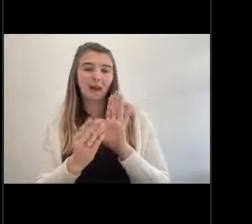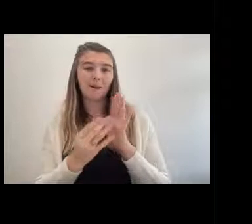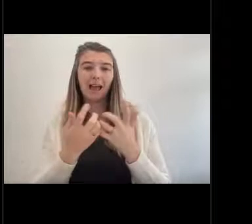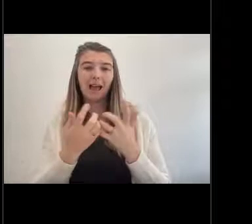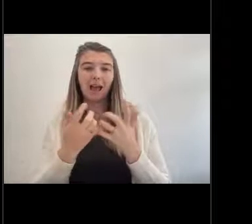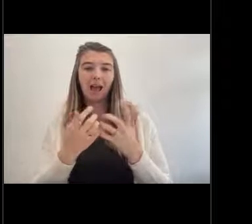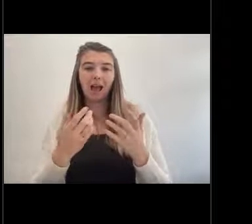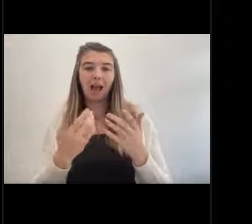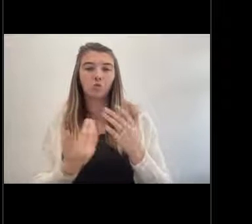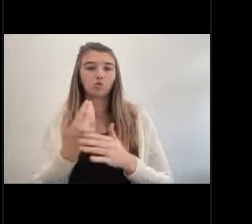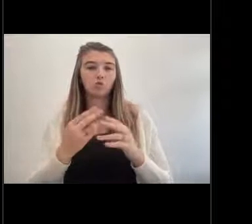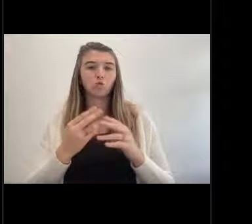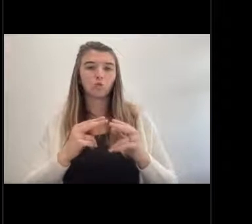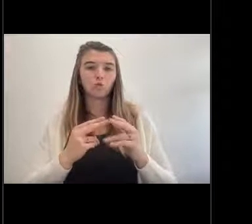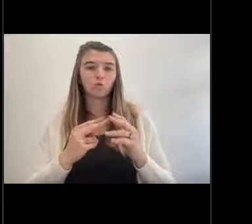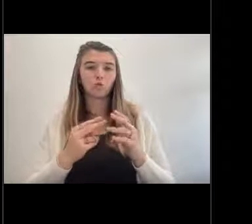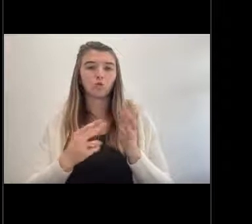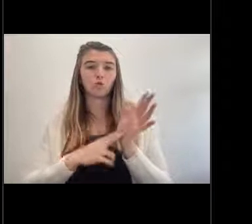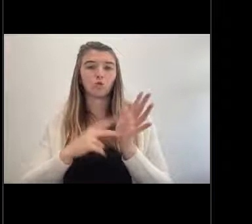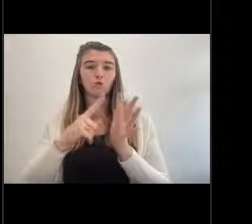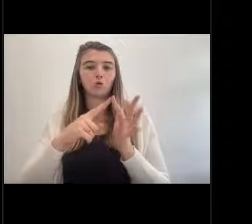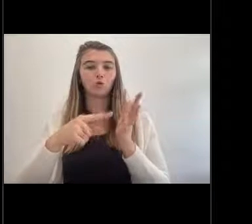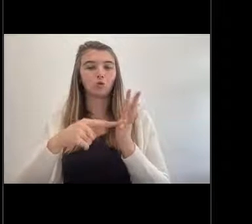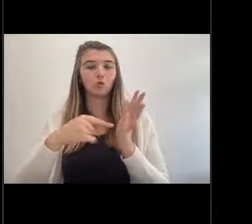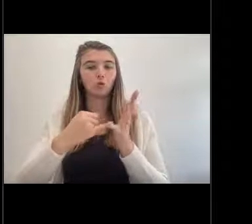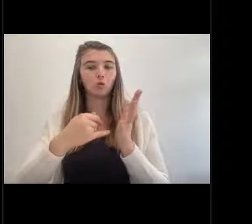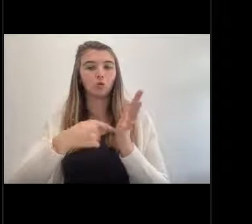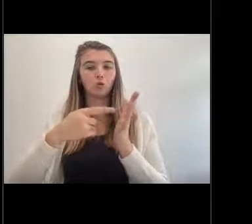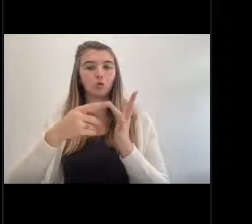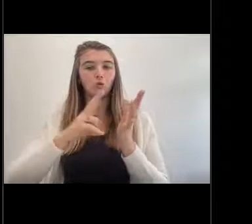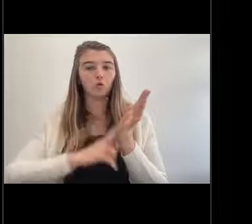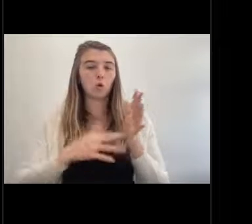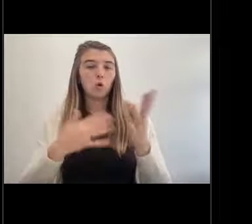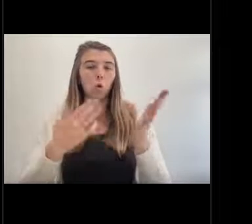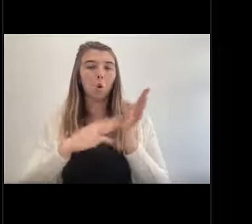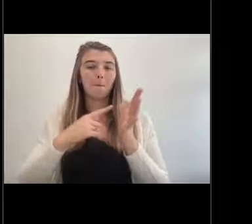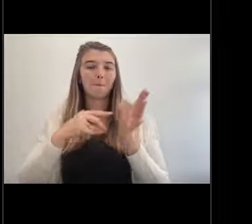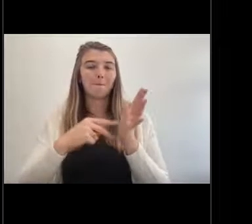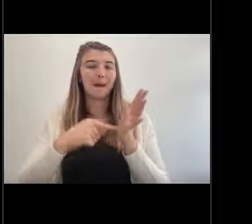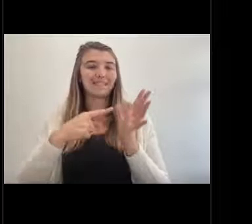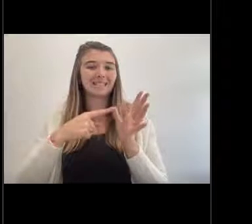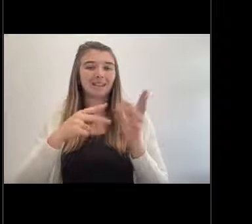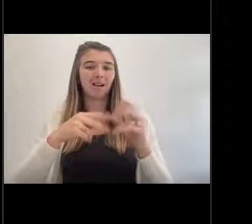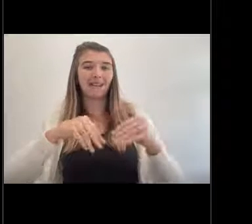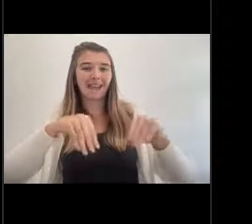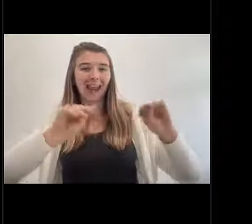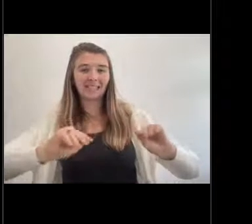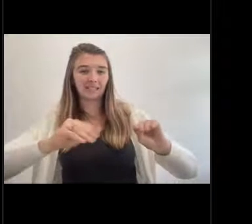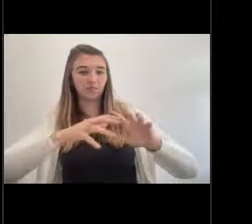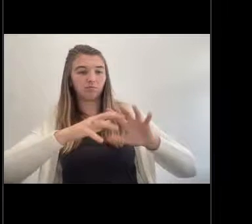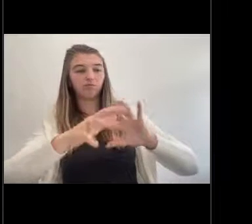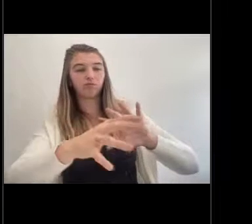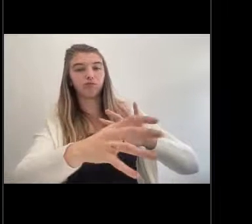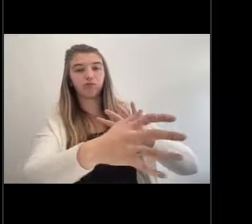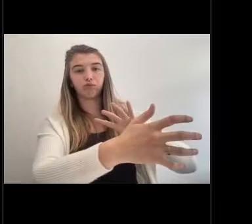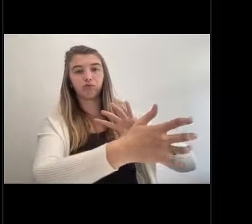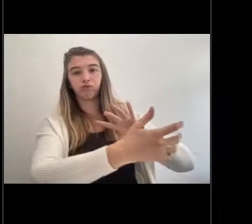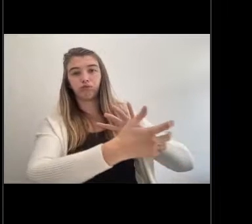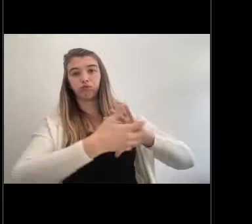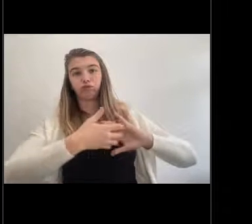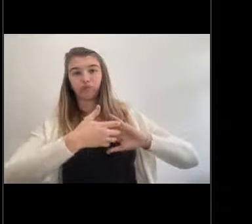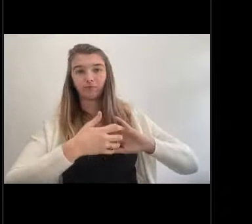and manta nets look like for the sampling of surface waters or rivers or larger lakes.